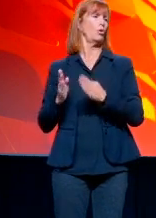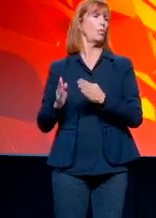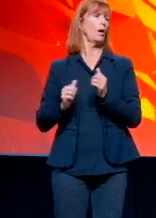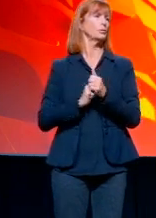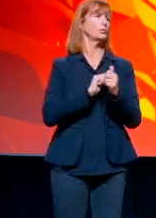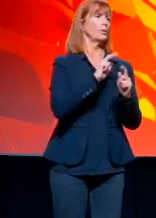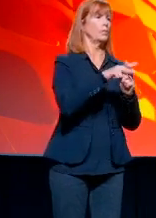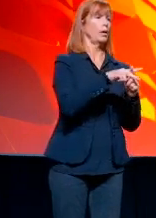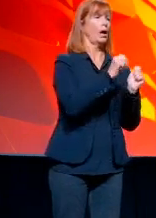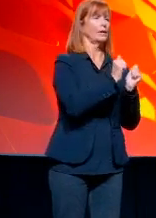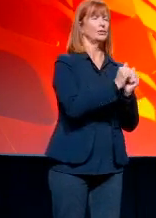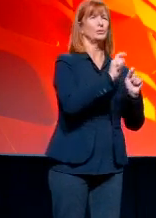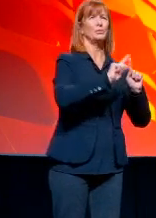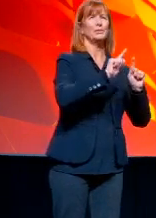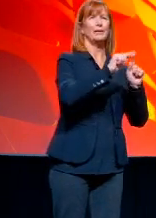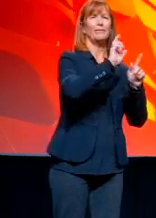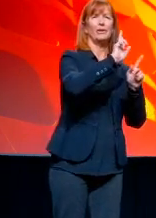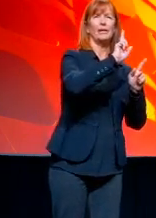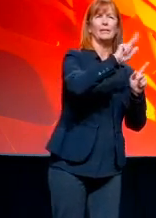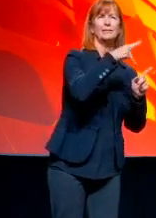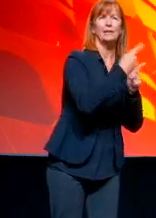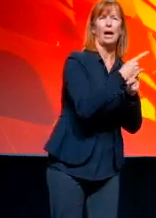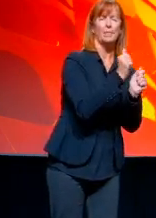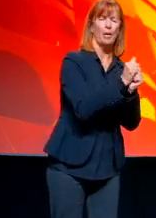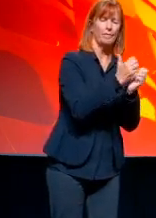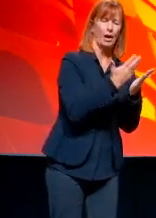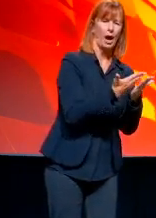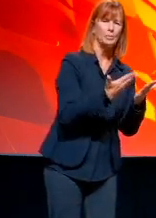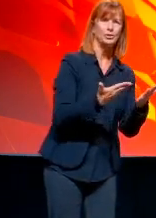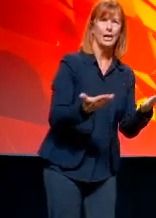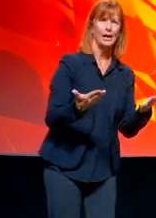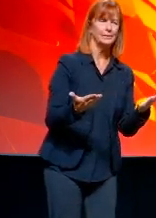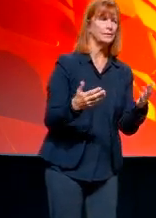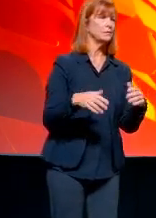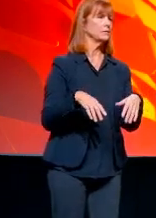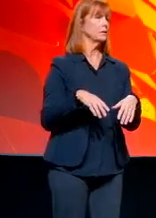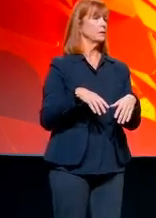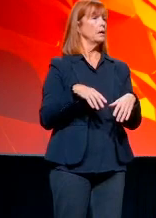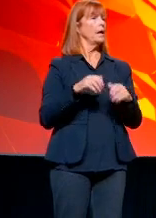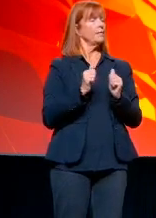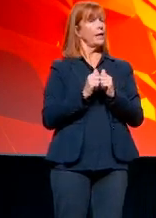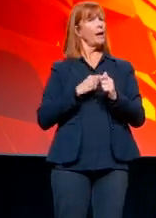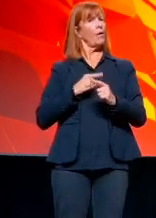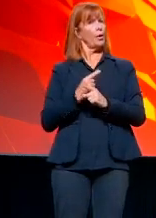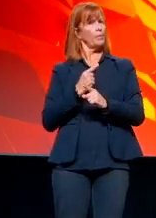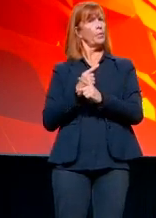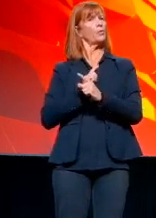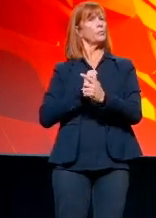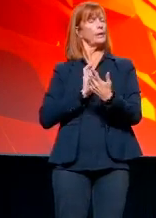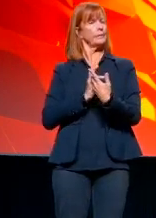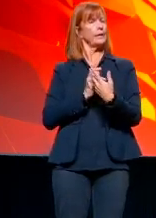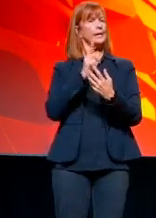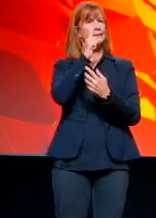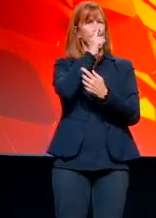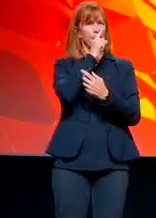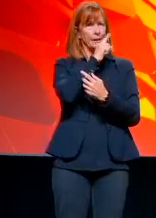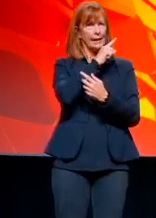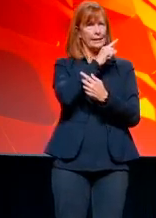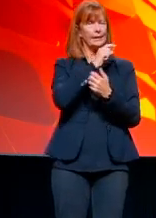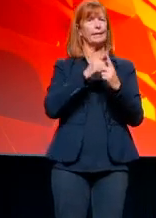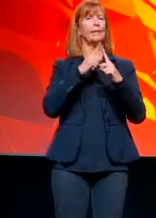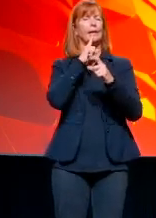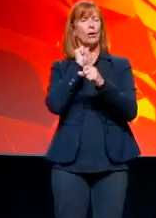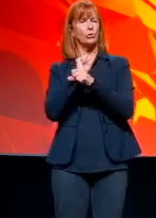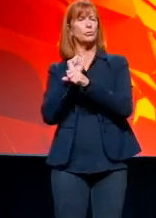horizon tasks that involve many different objects. All of these are completely simulated and that's ultimately generated in